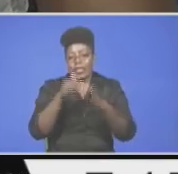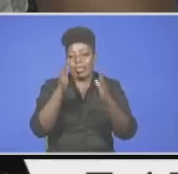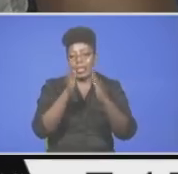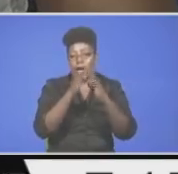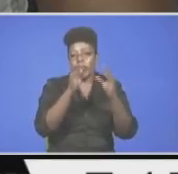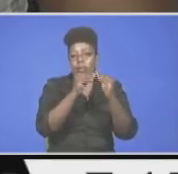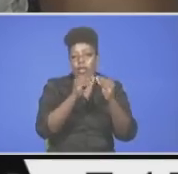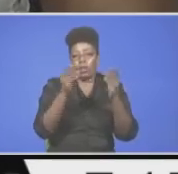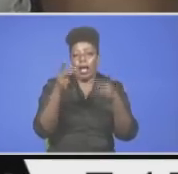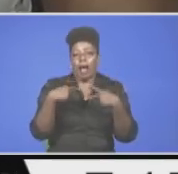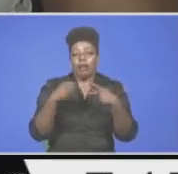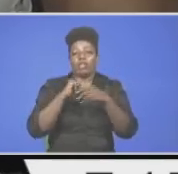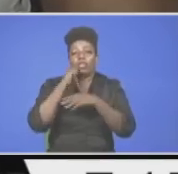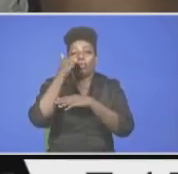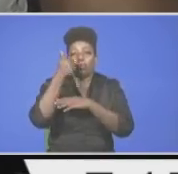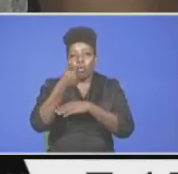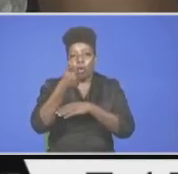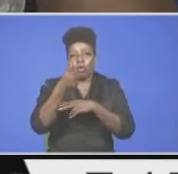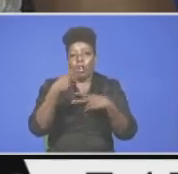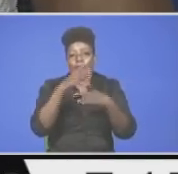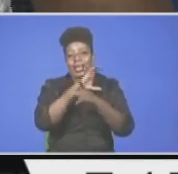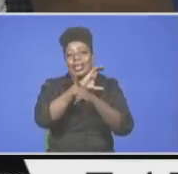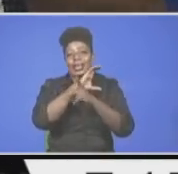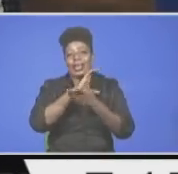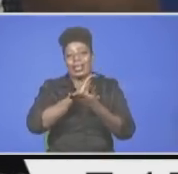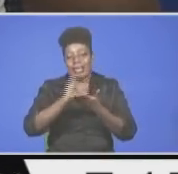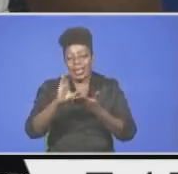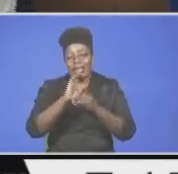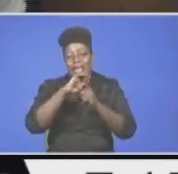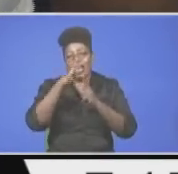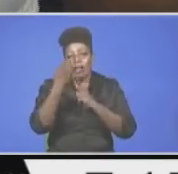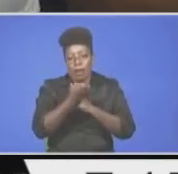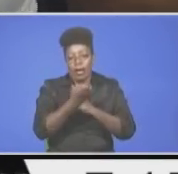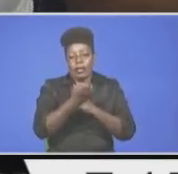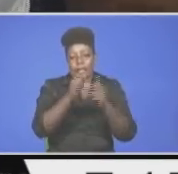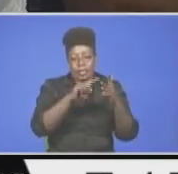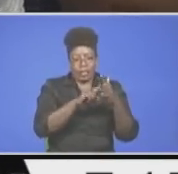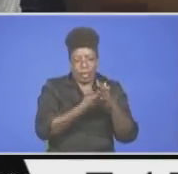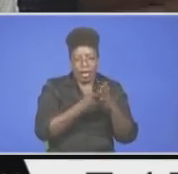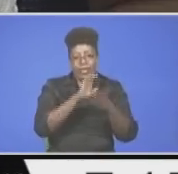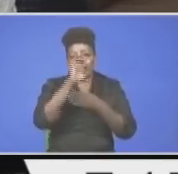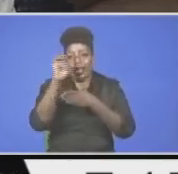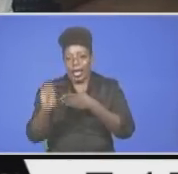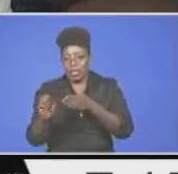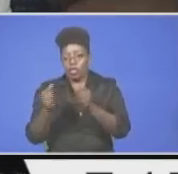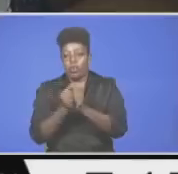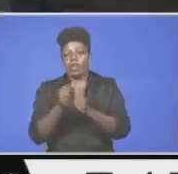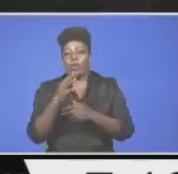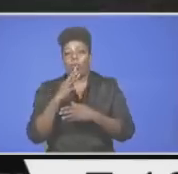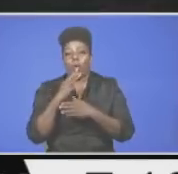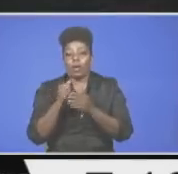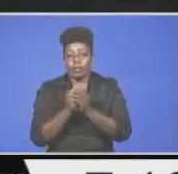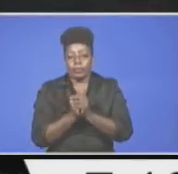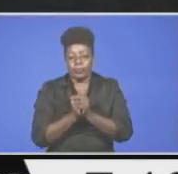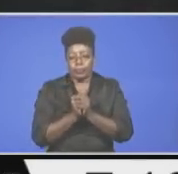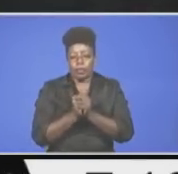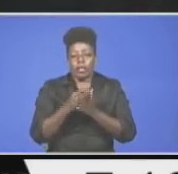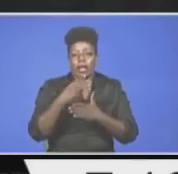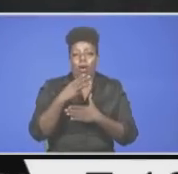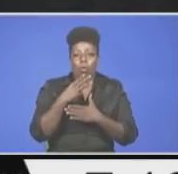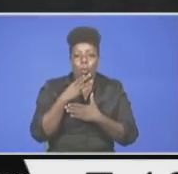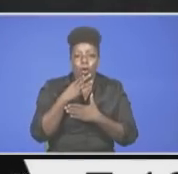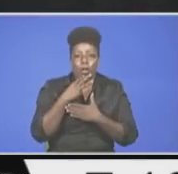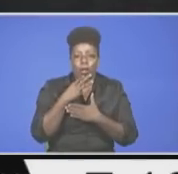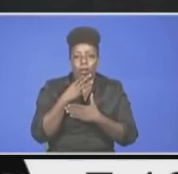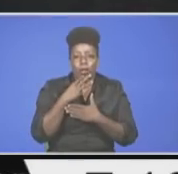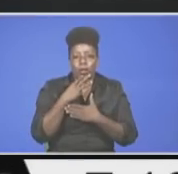held tomorrow with the goal of a clean environment which begins and ends with water. More molecules of water in